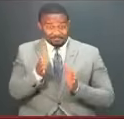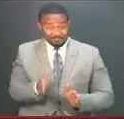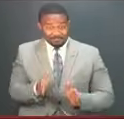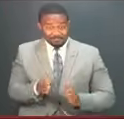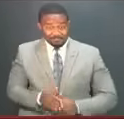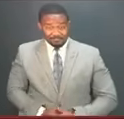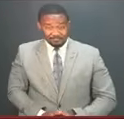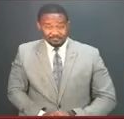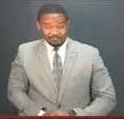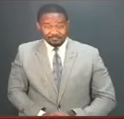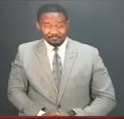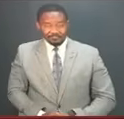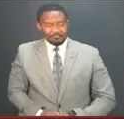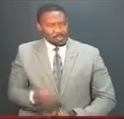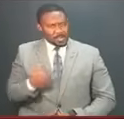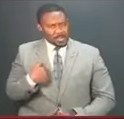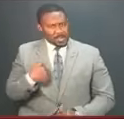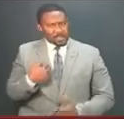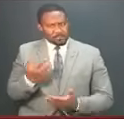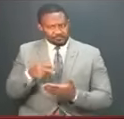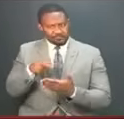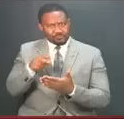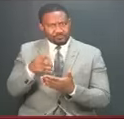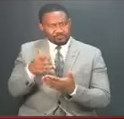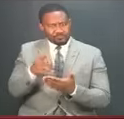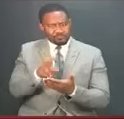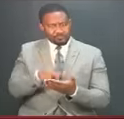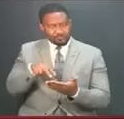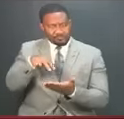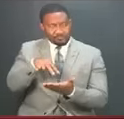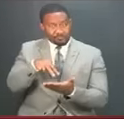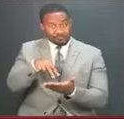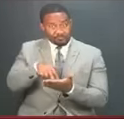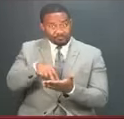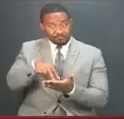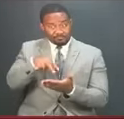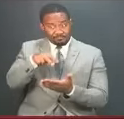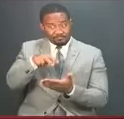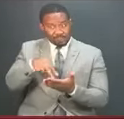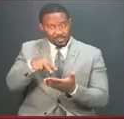Speaker, I rise to move that this honorable House adopt the report of the committee.